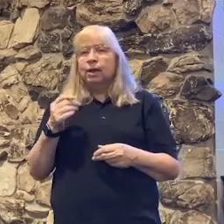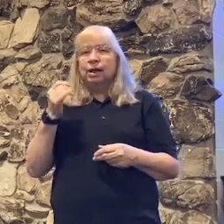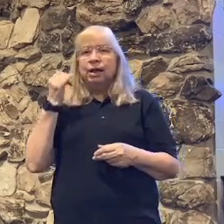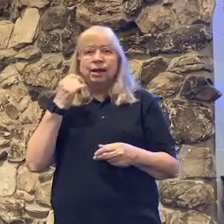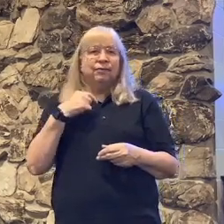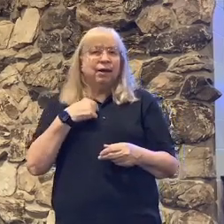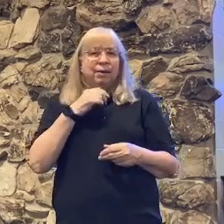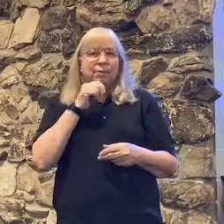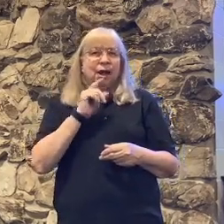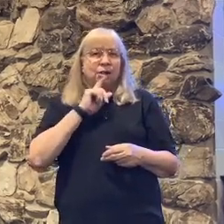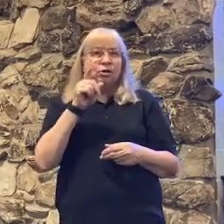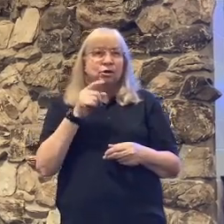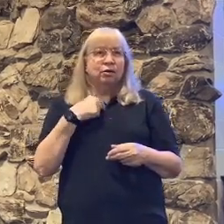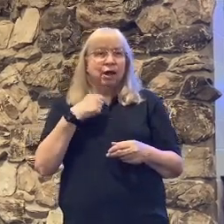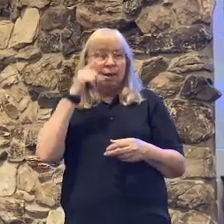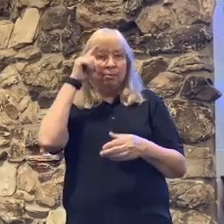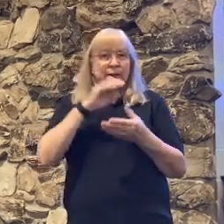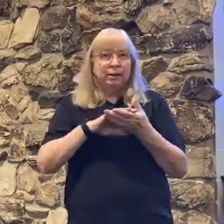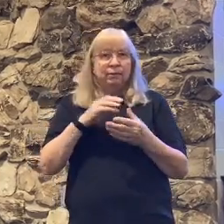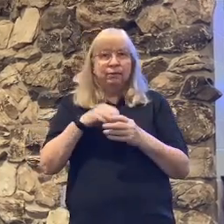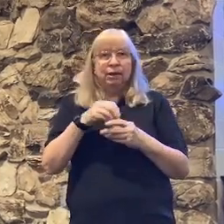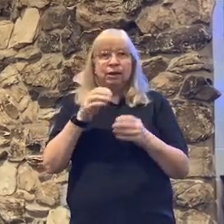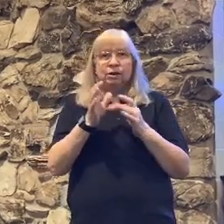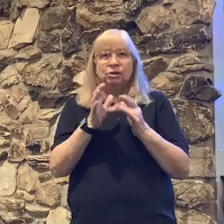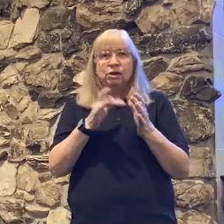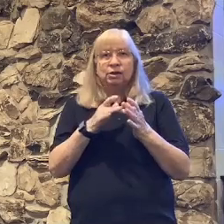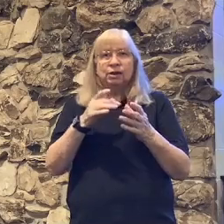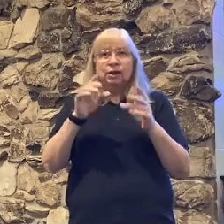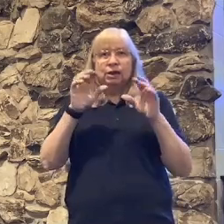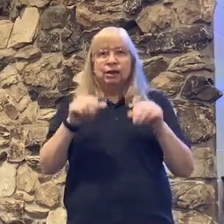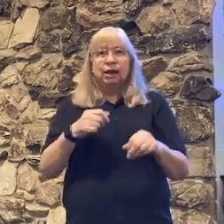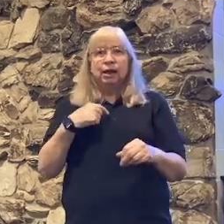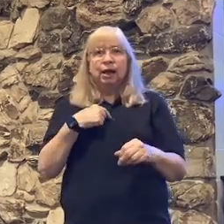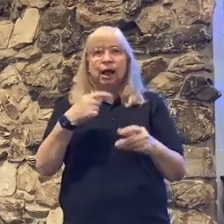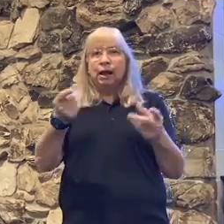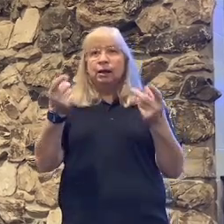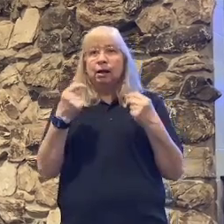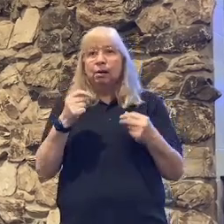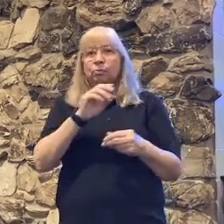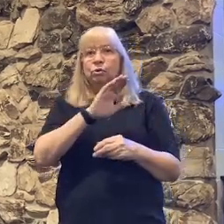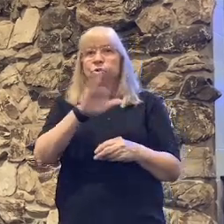If I'm not sure if I believe in Jesus, can I come to your church?